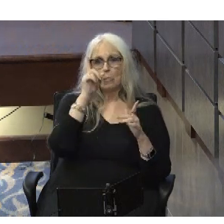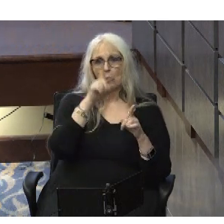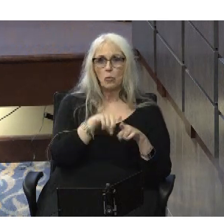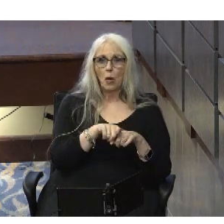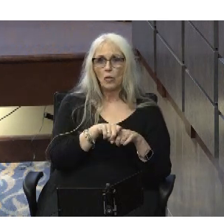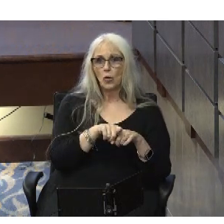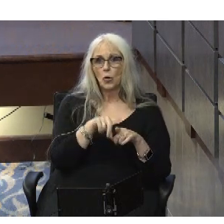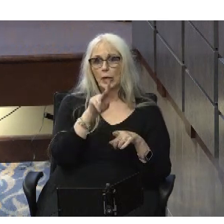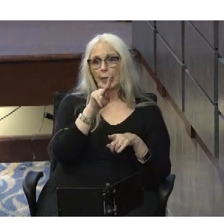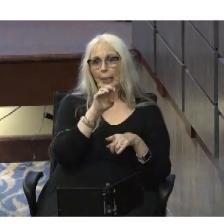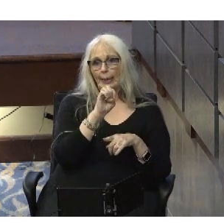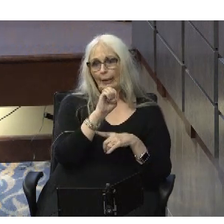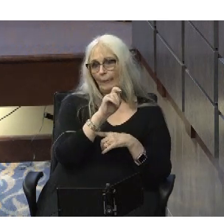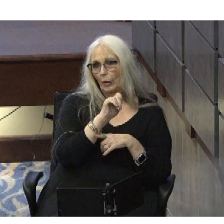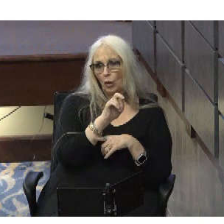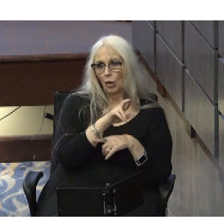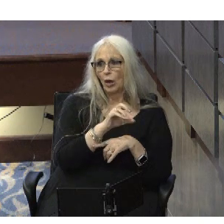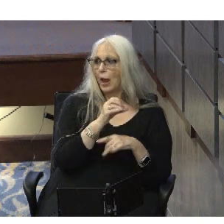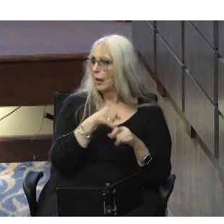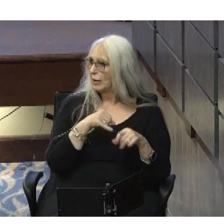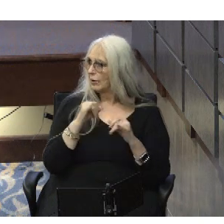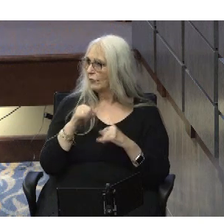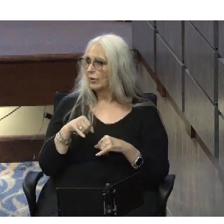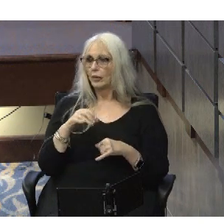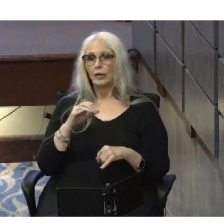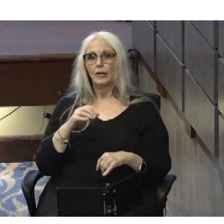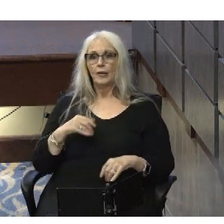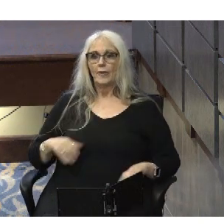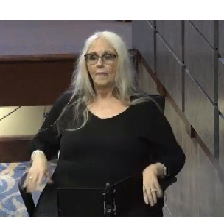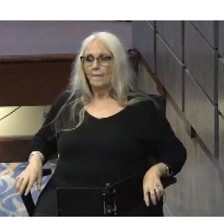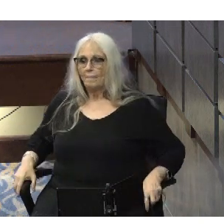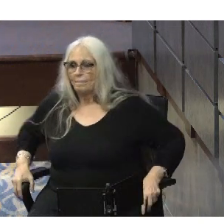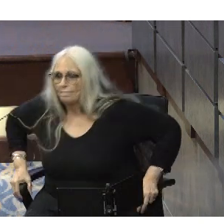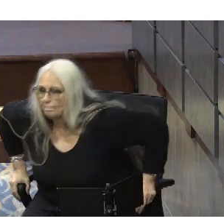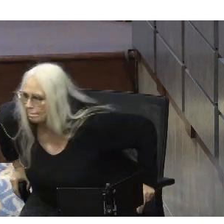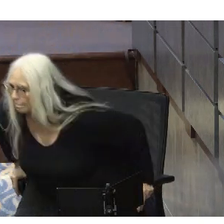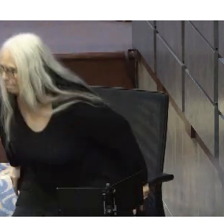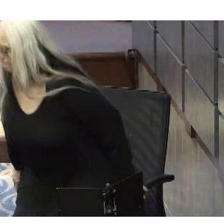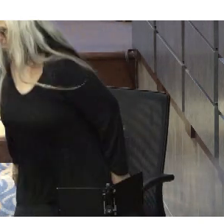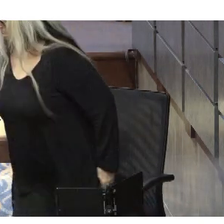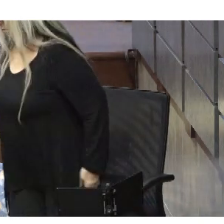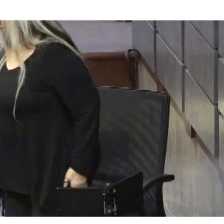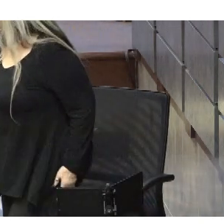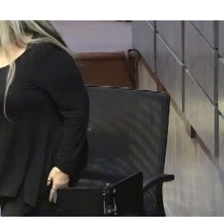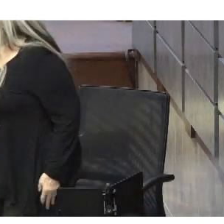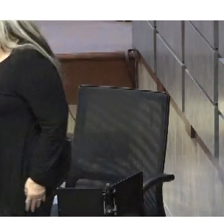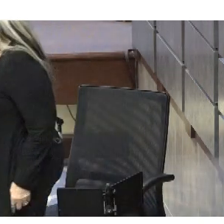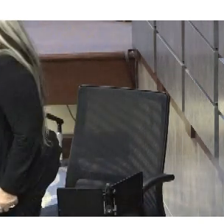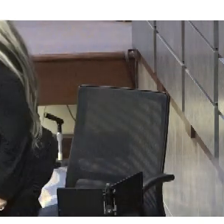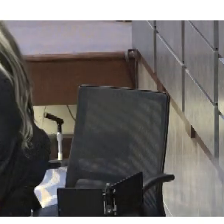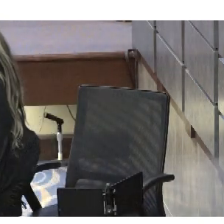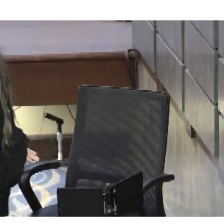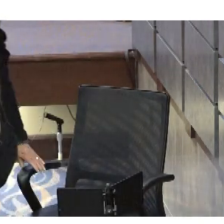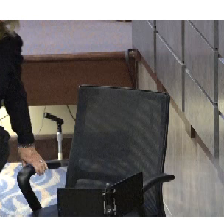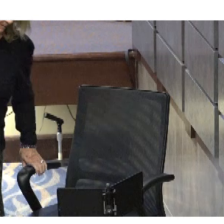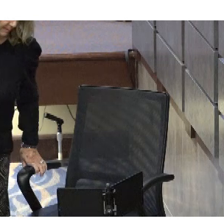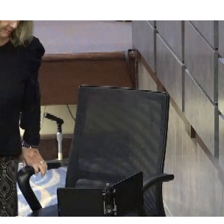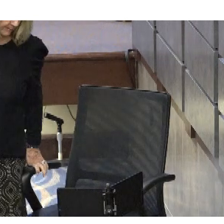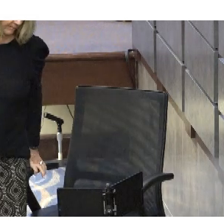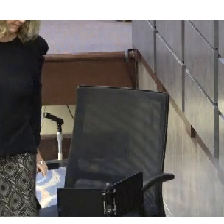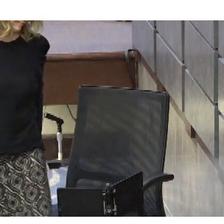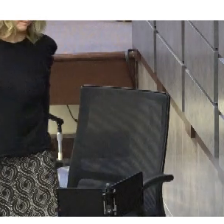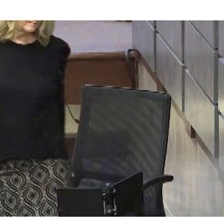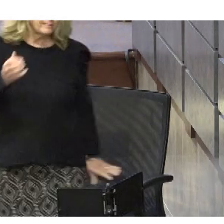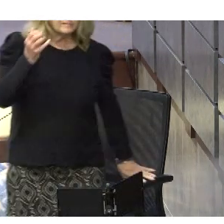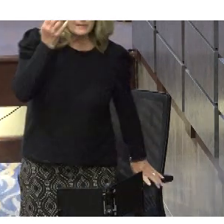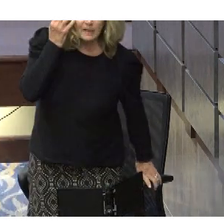stay there. Individuals in our shelter, if they're out of county, have to move on. But if you're from McLennan County, you then become a part of